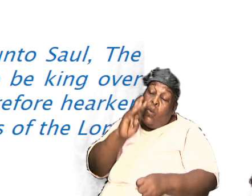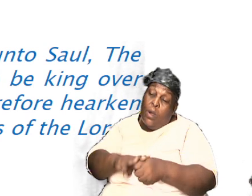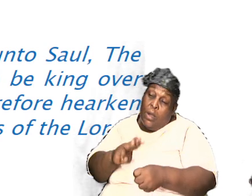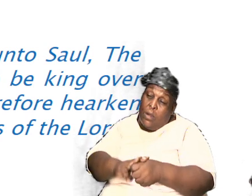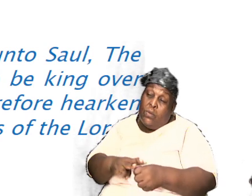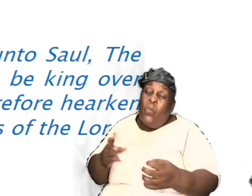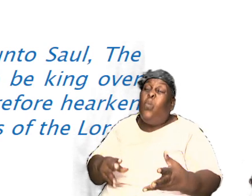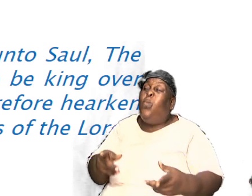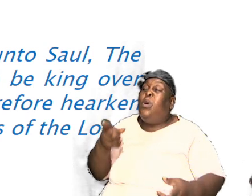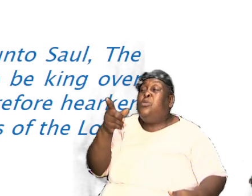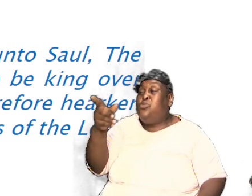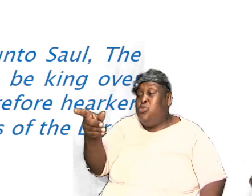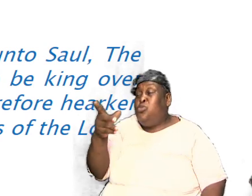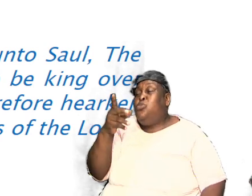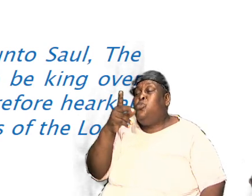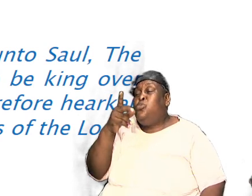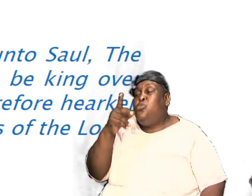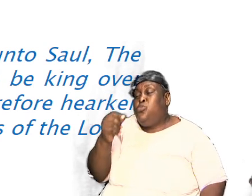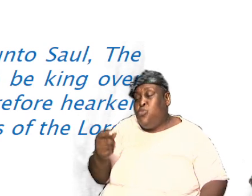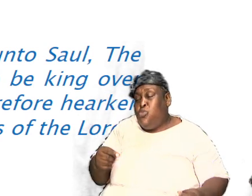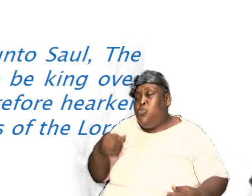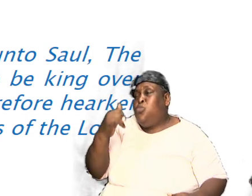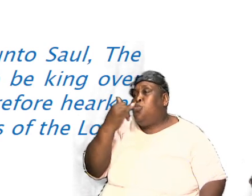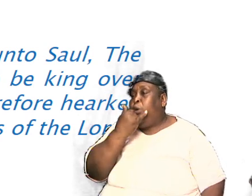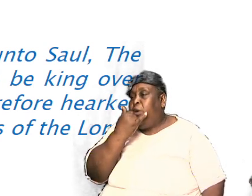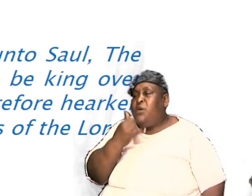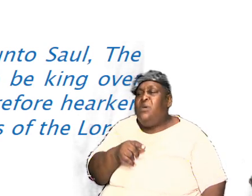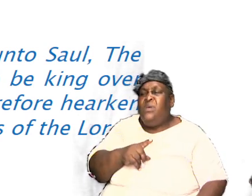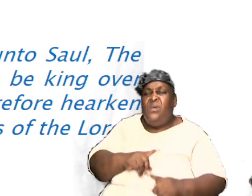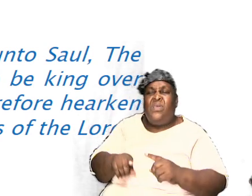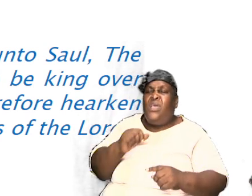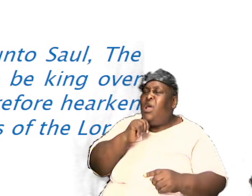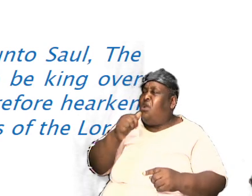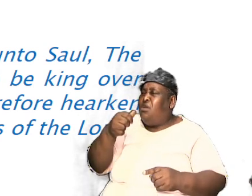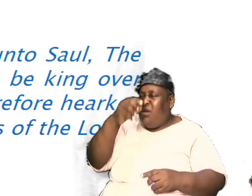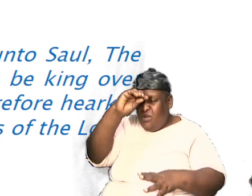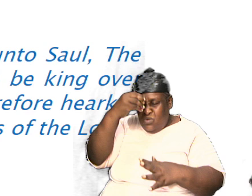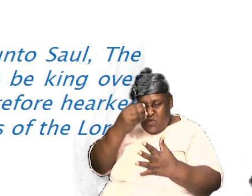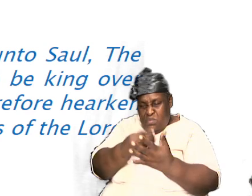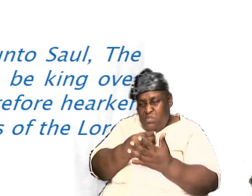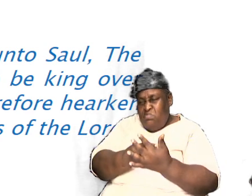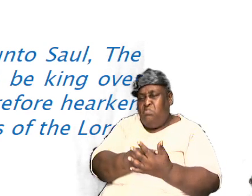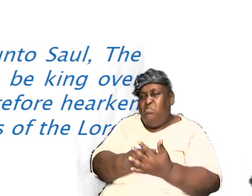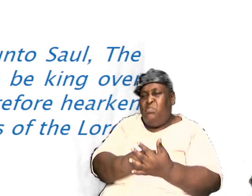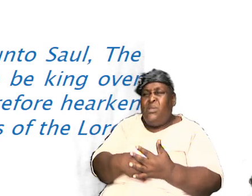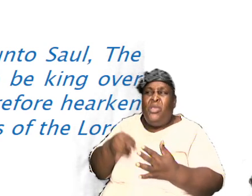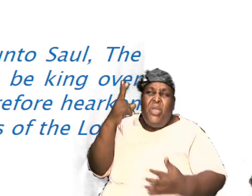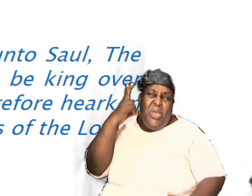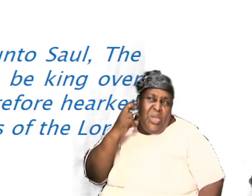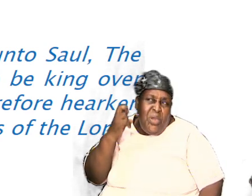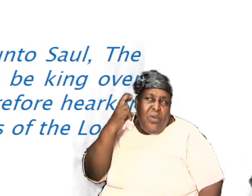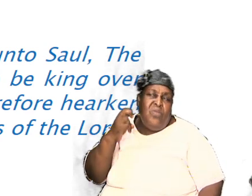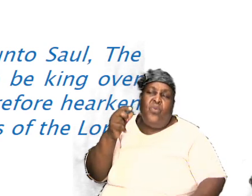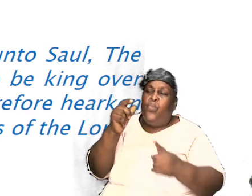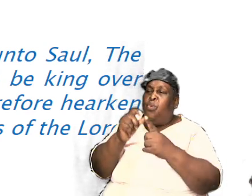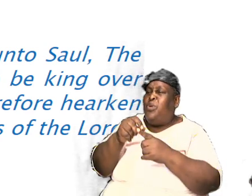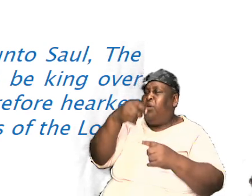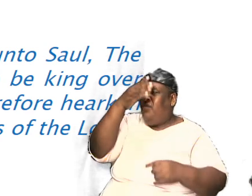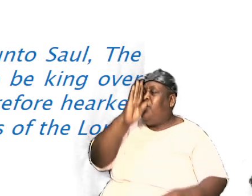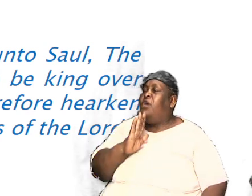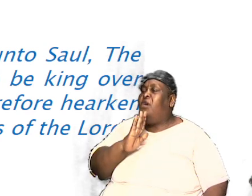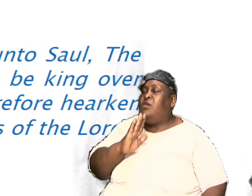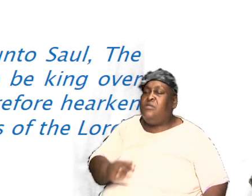can't disobey the command of the Lord like that. Hearken unto the voice of the Lord. He was now saying to him in chapter